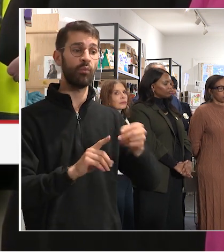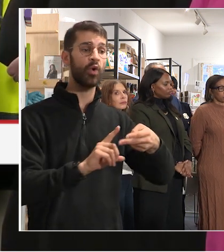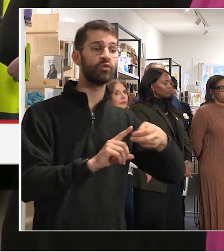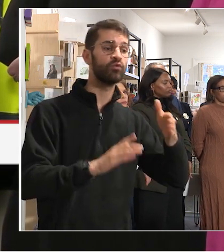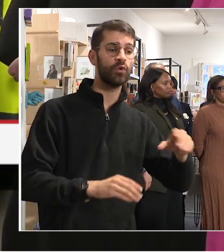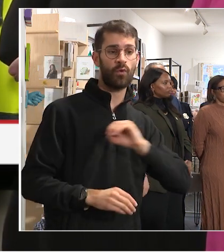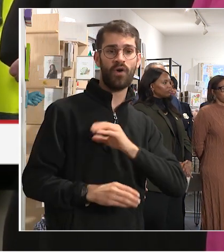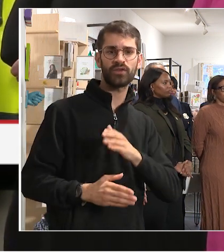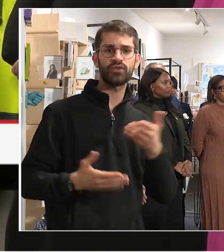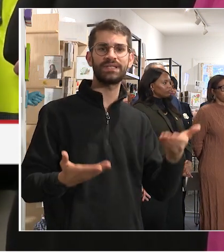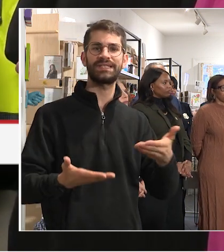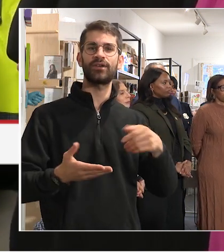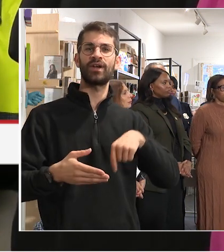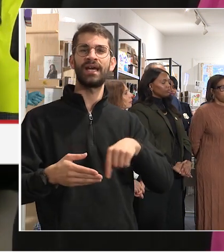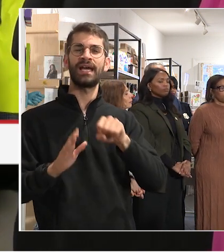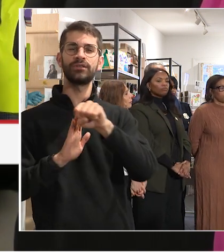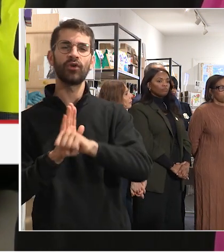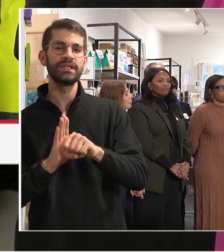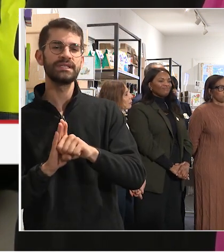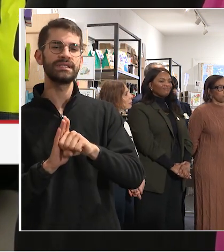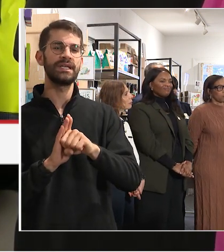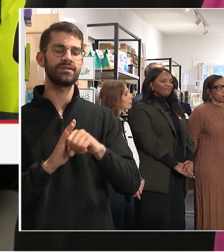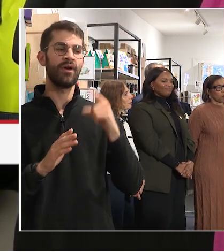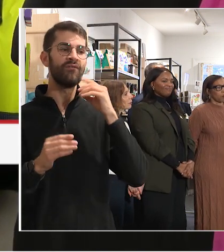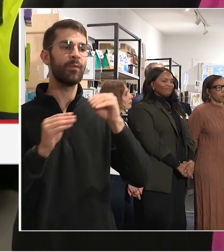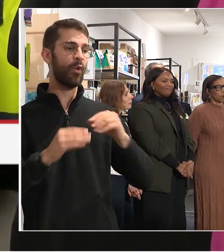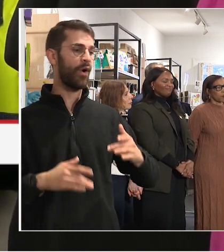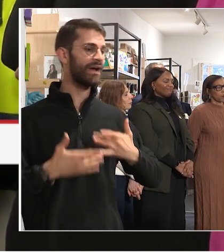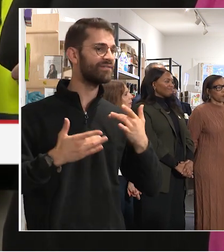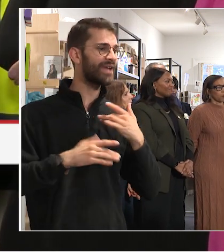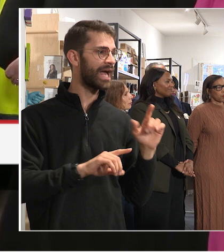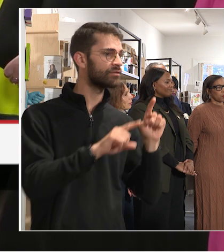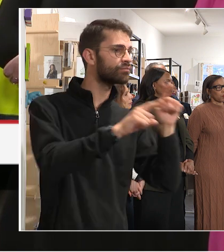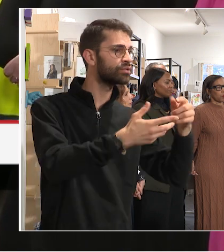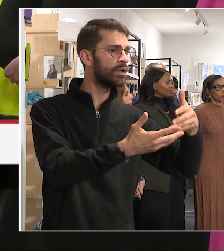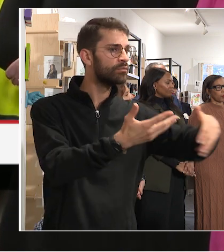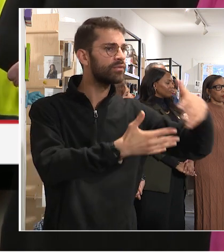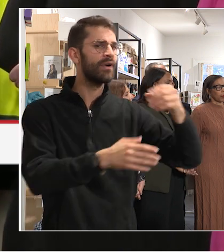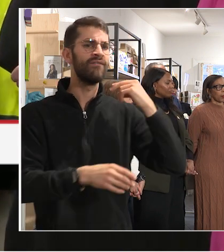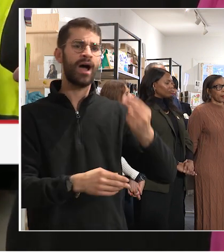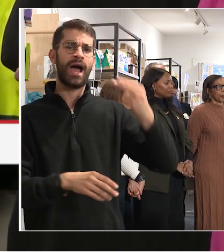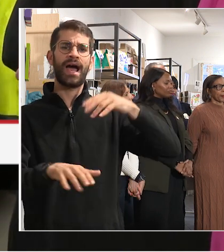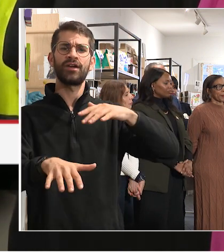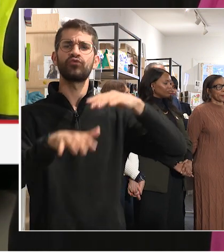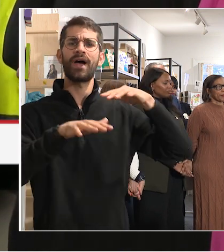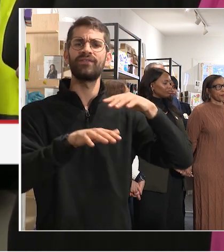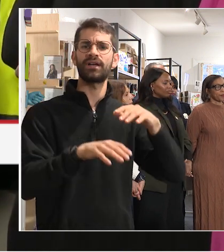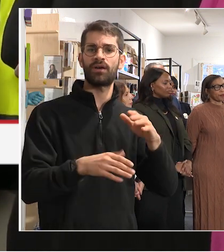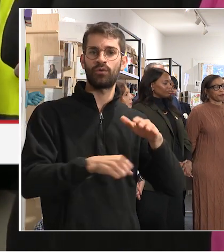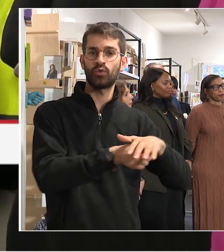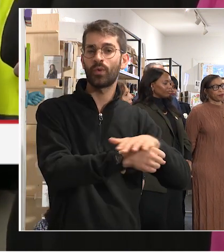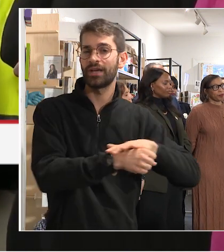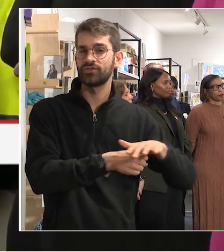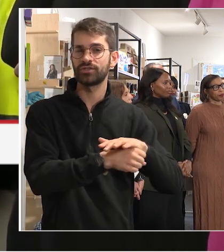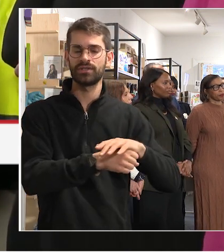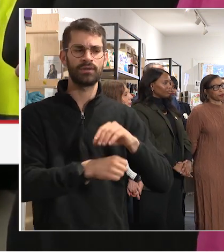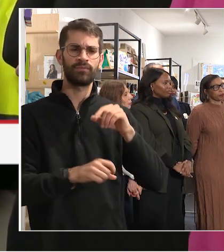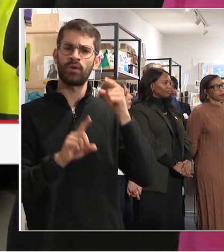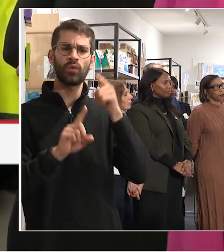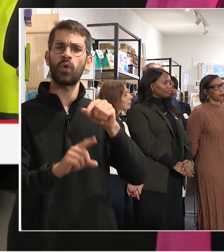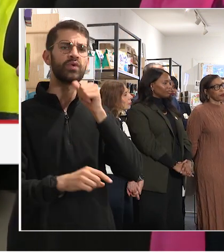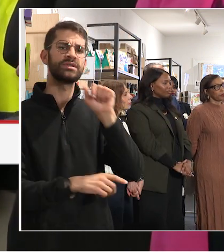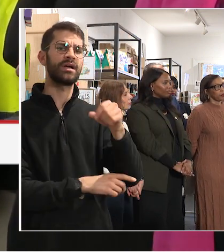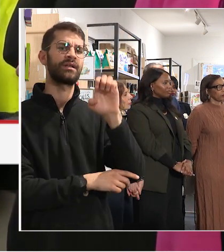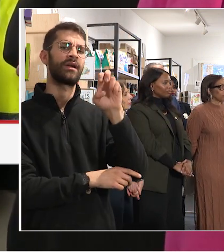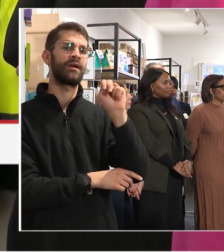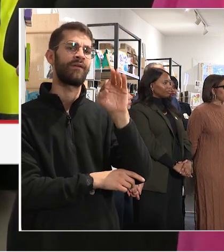of visibility and security at events and high traffic locations. This present isn't just about enforcement, but it's about making sure that the